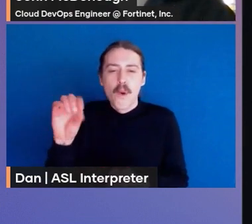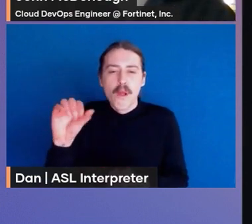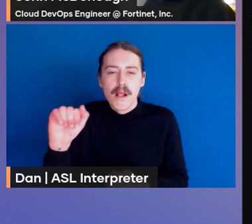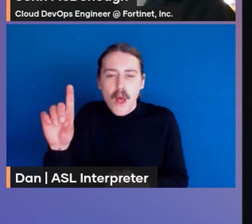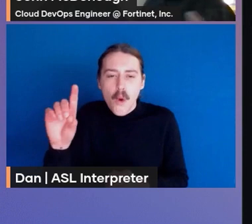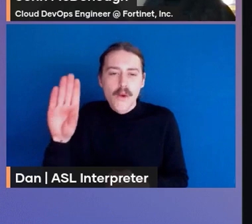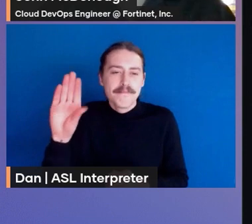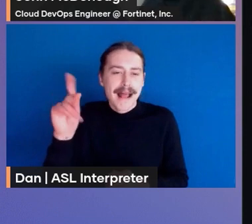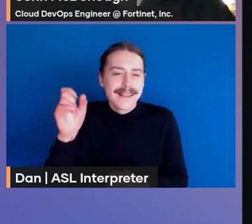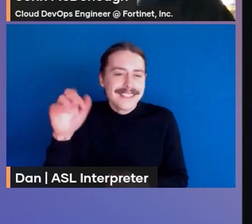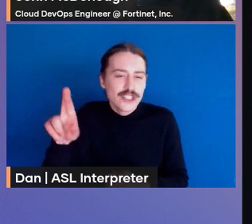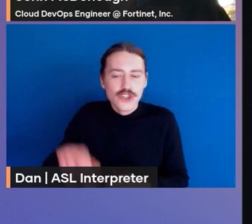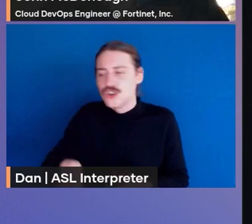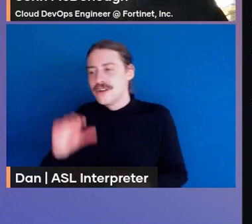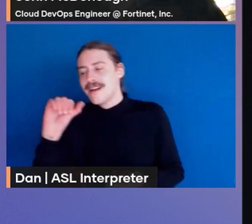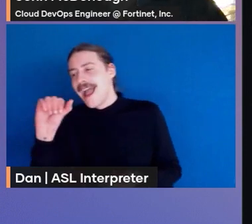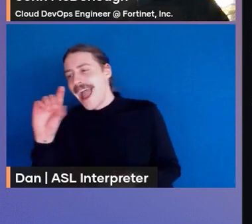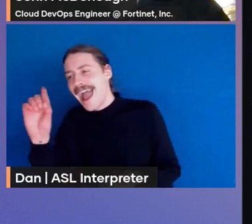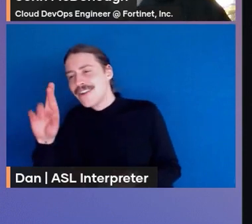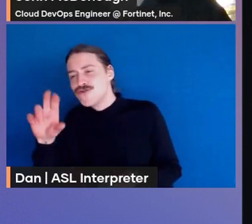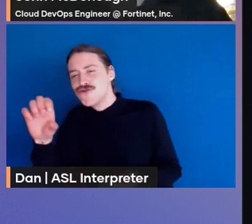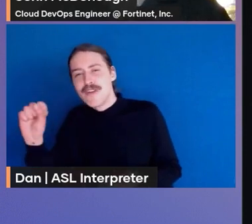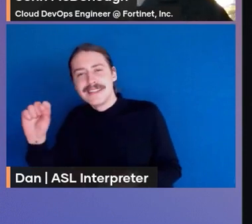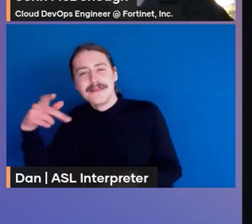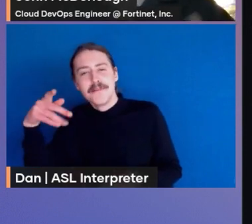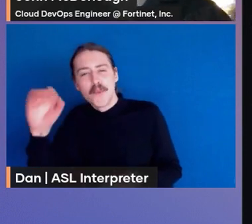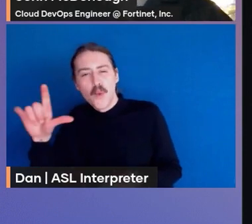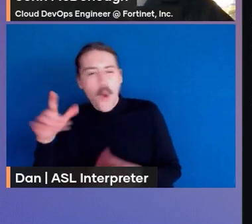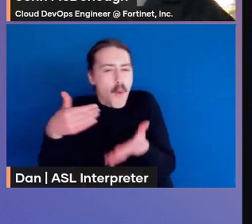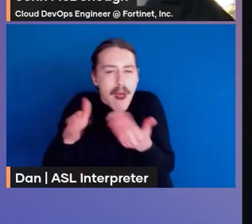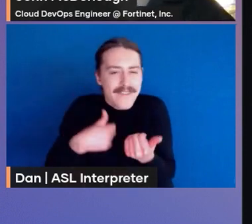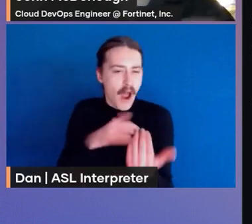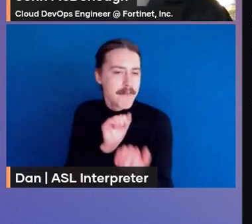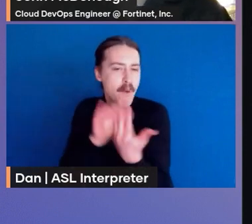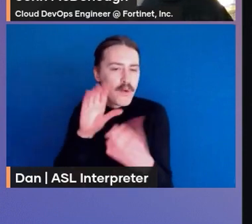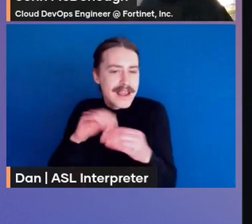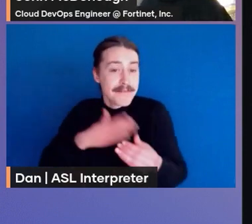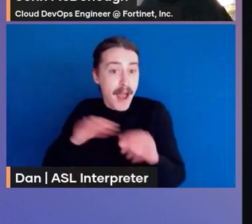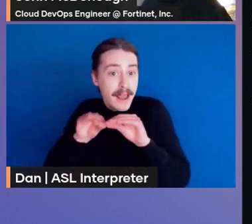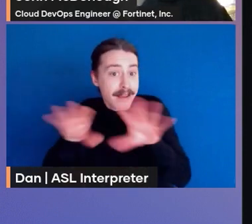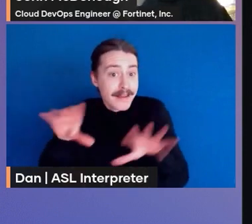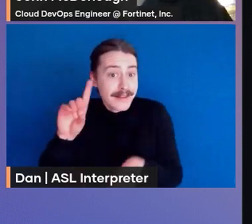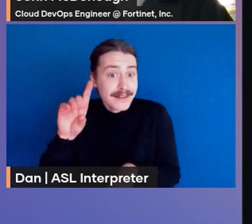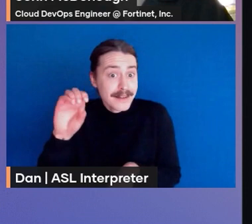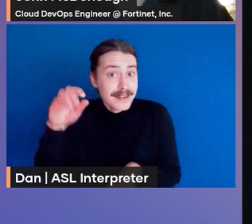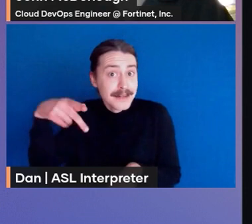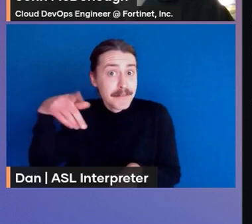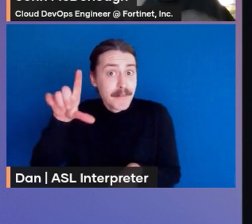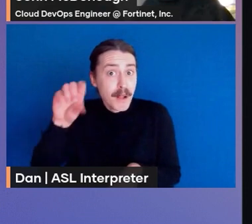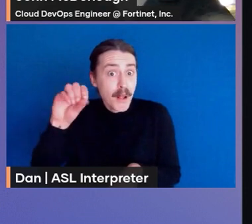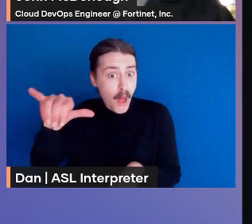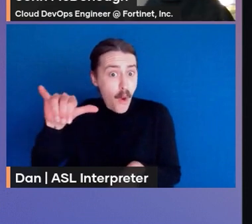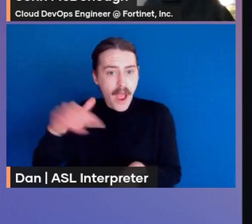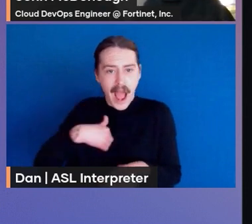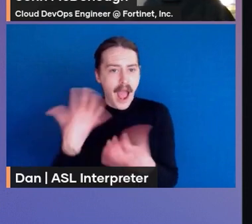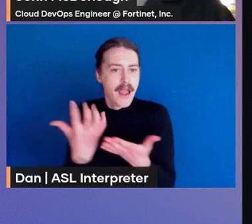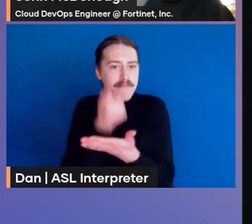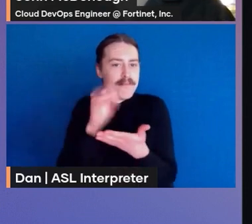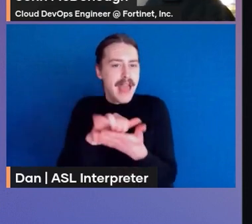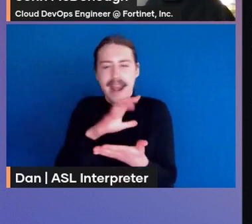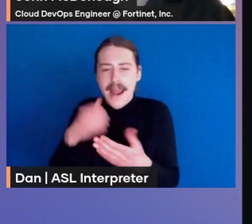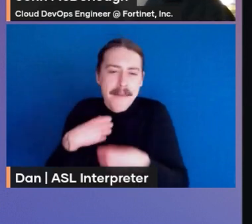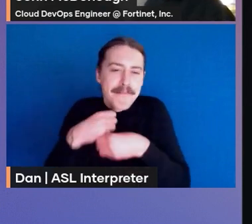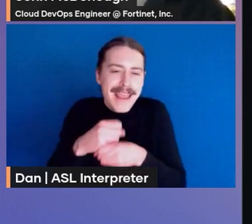pool, whatever it is that I run into in my deployment, I utilize that. I create a generic resource to make